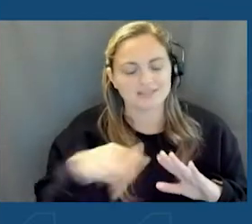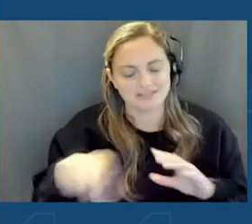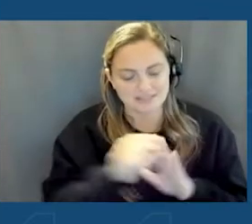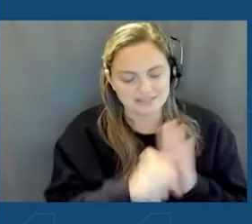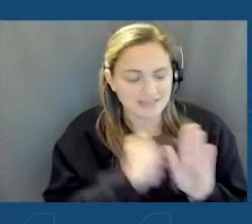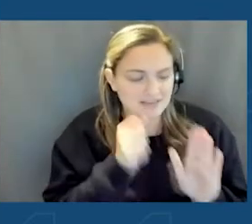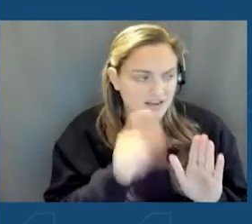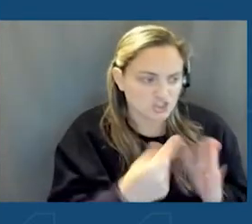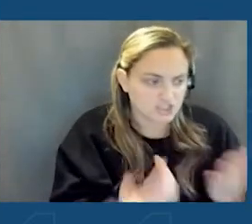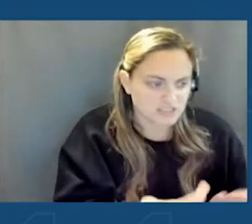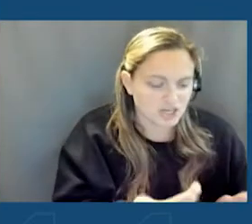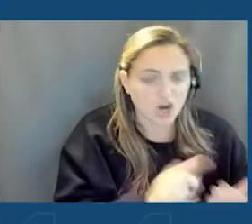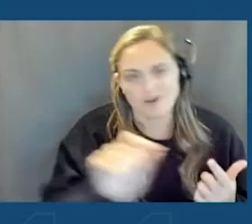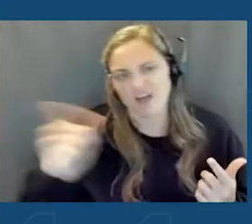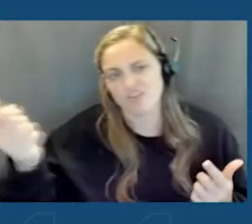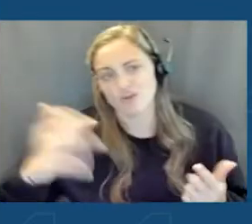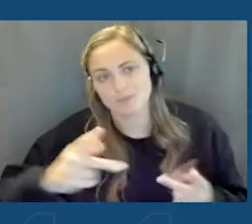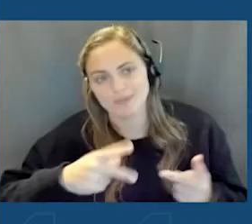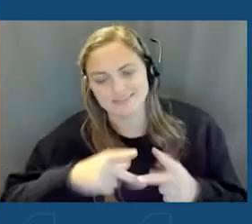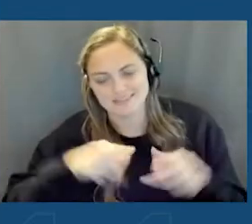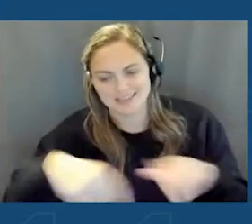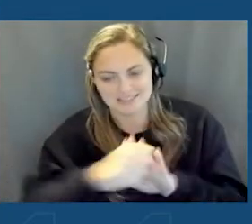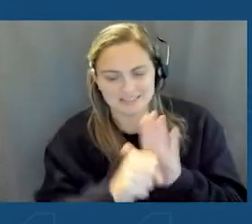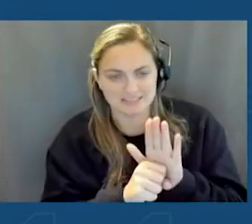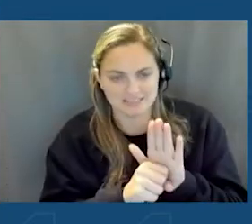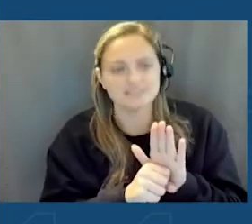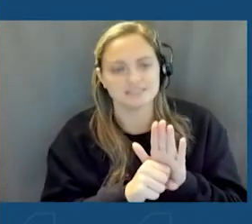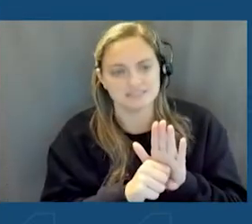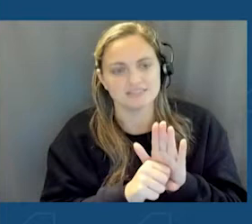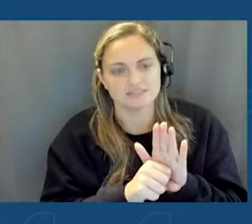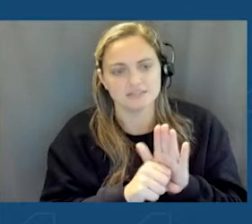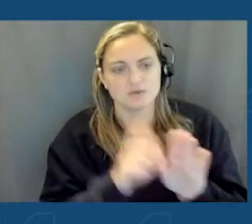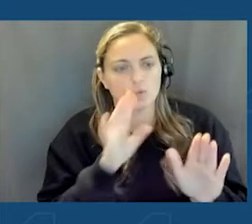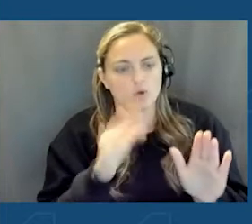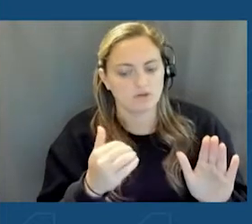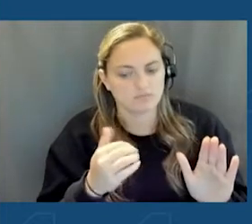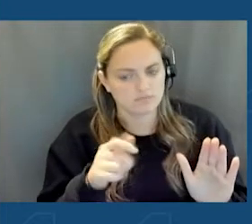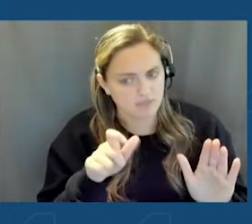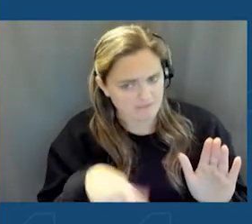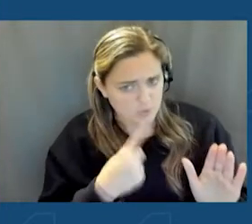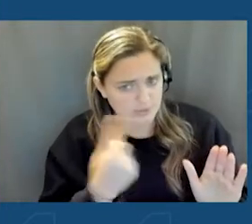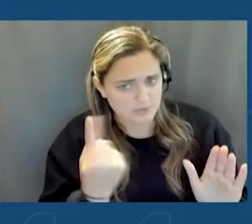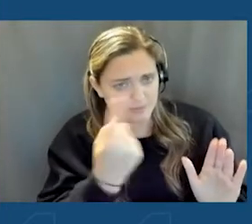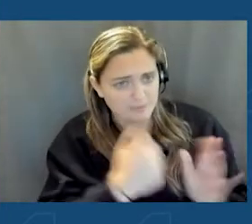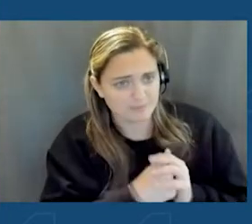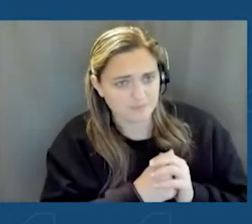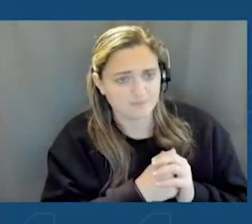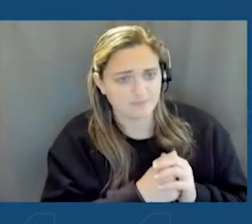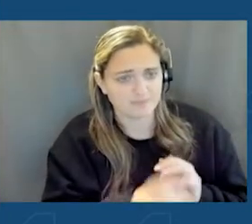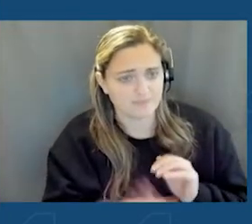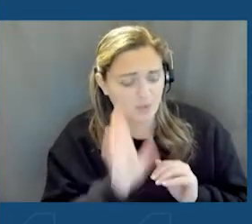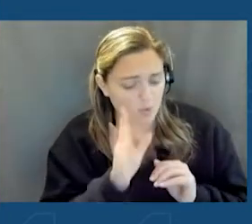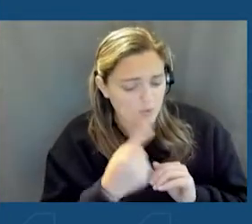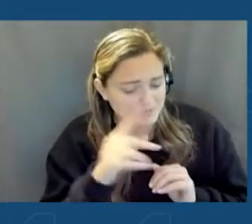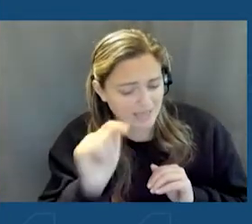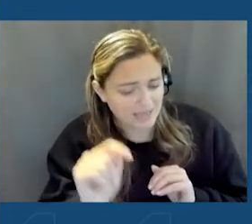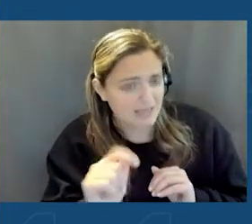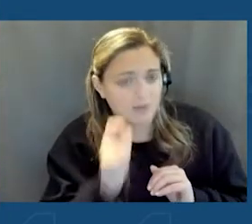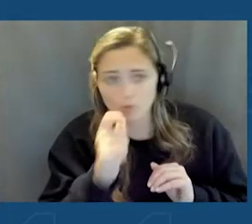it's everywhere in this state. And we're going to have something to say. And we will say it and we won't shut